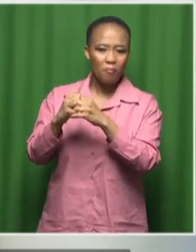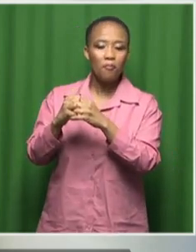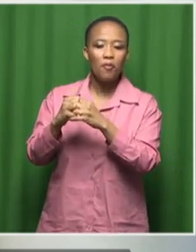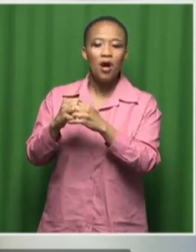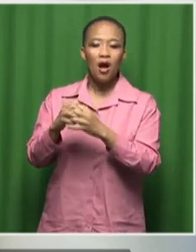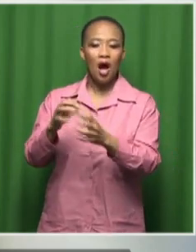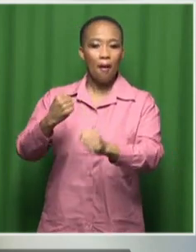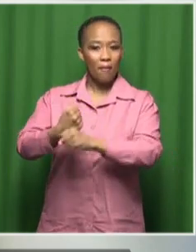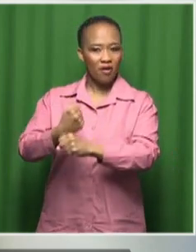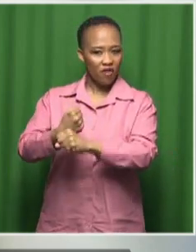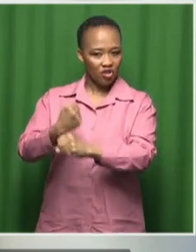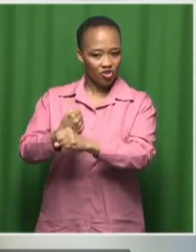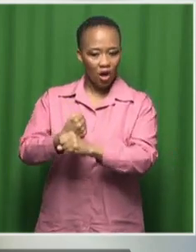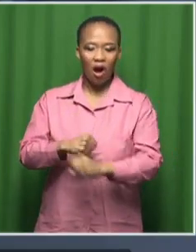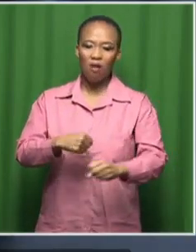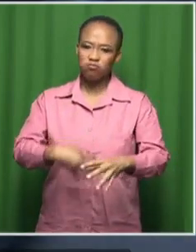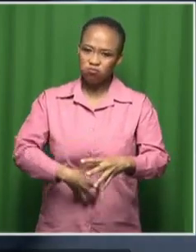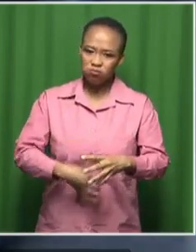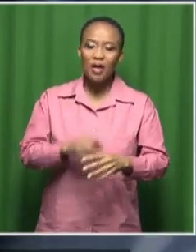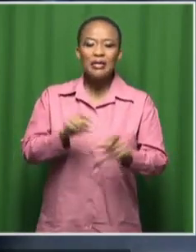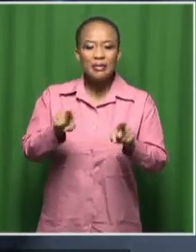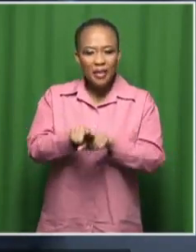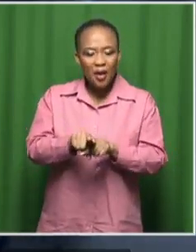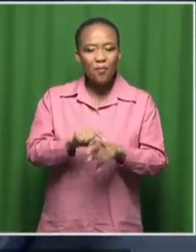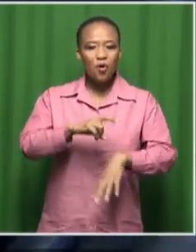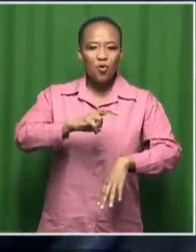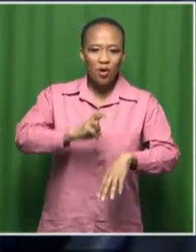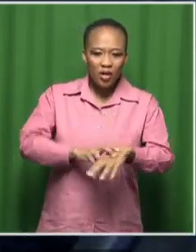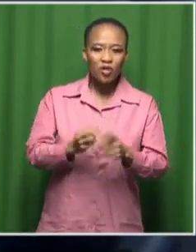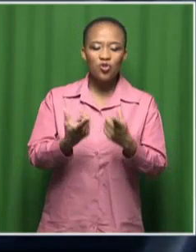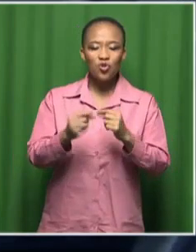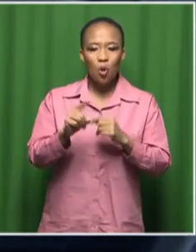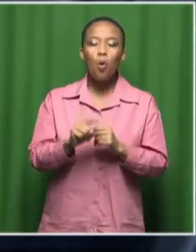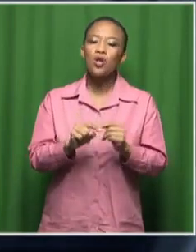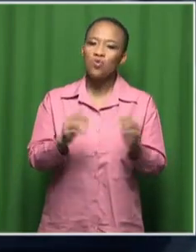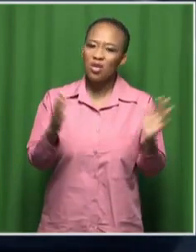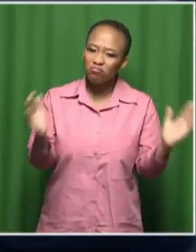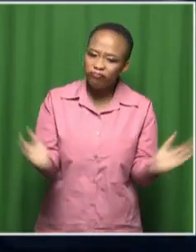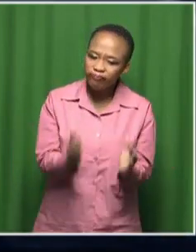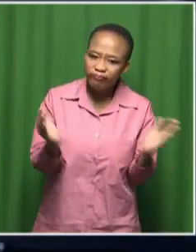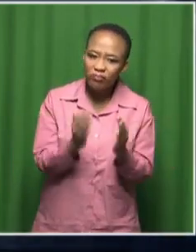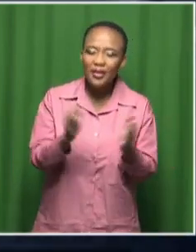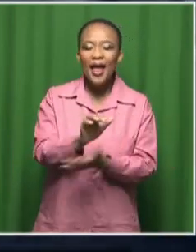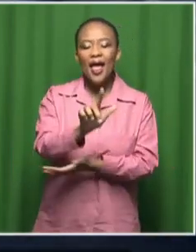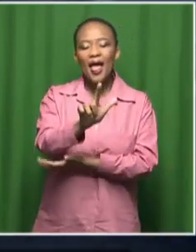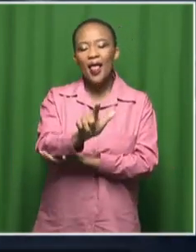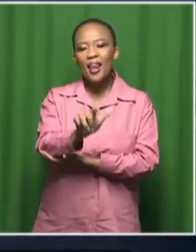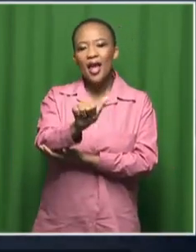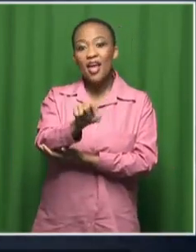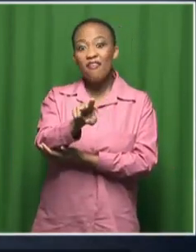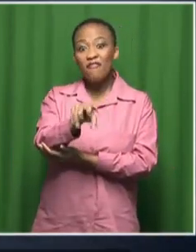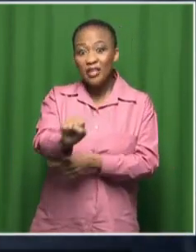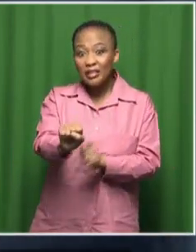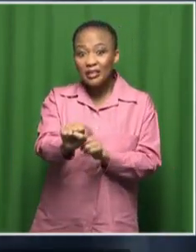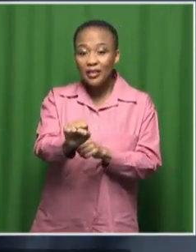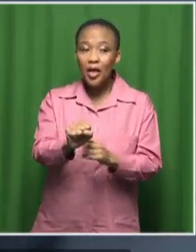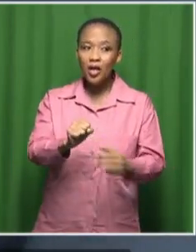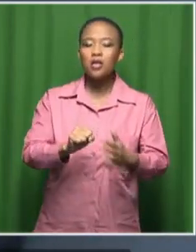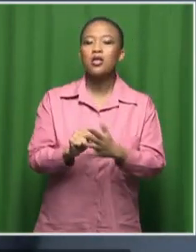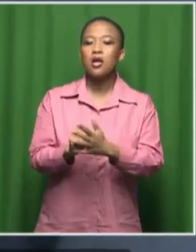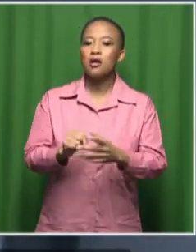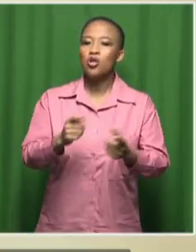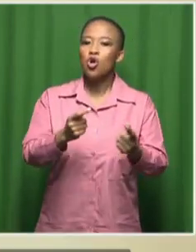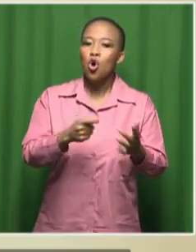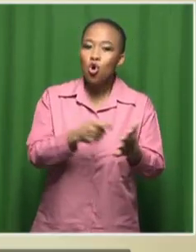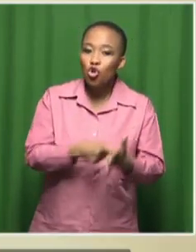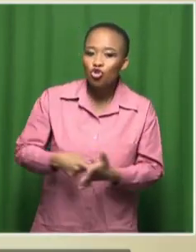term to encourage consumers to adopt NEVs. But I think key is